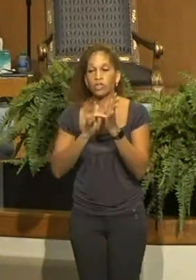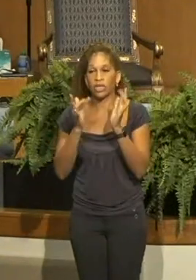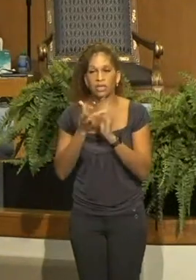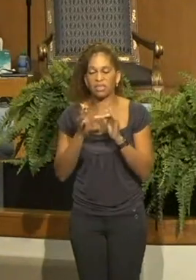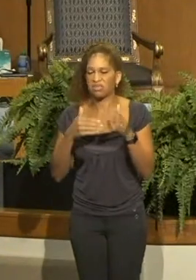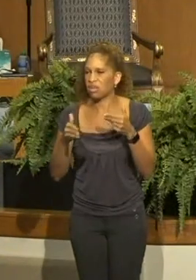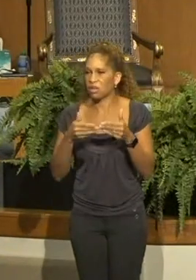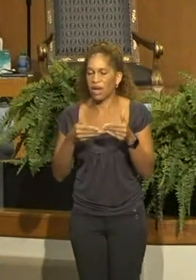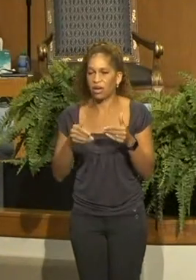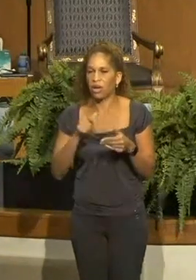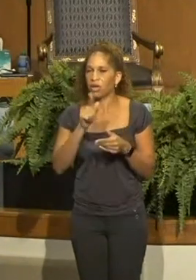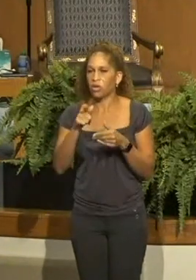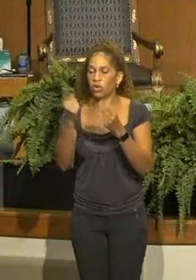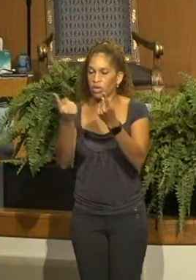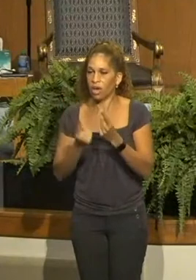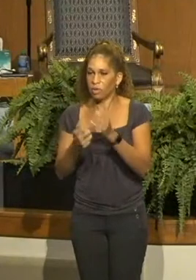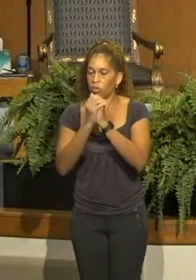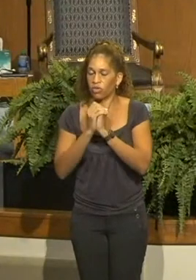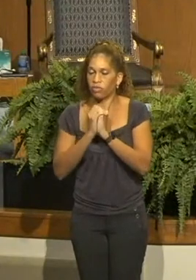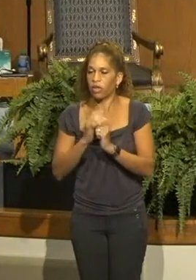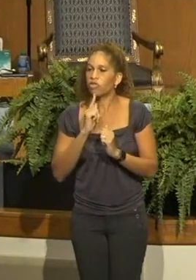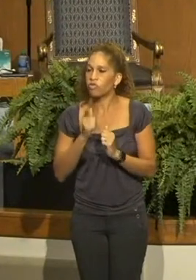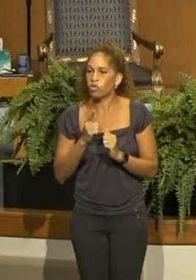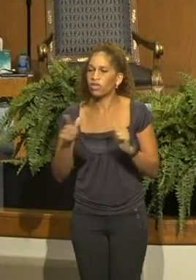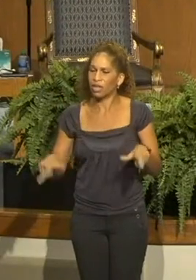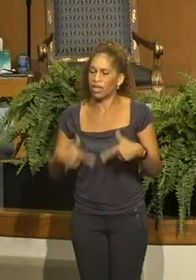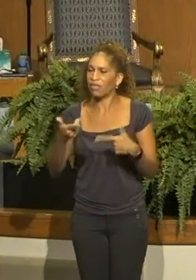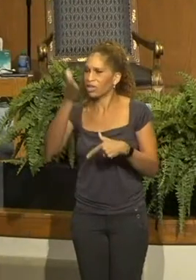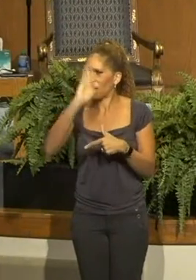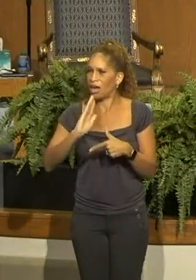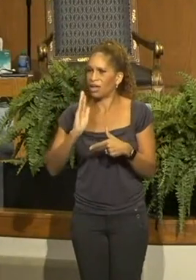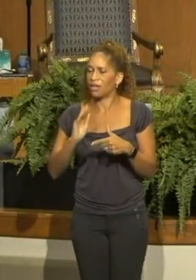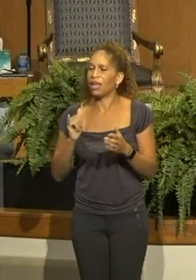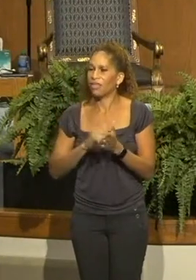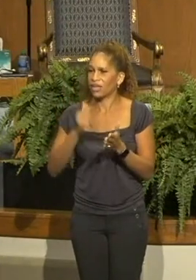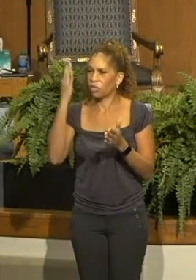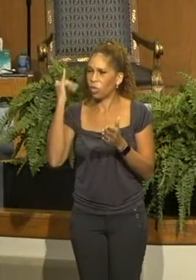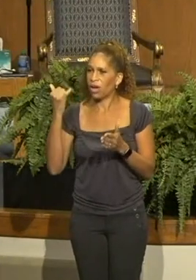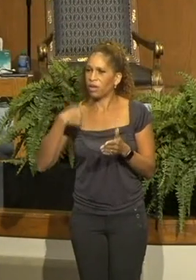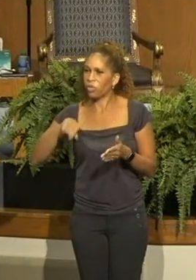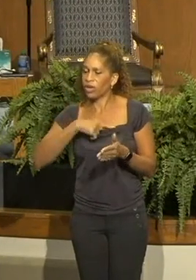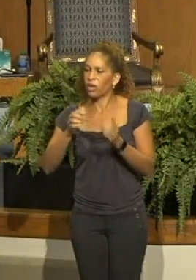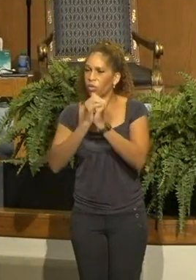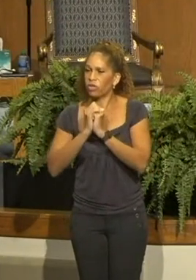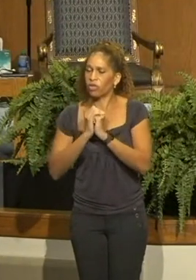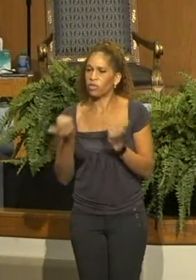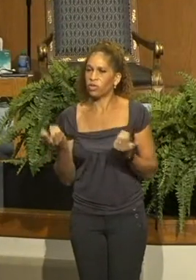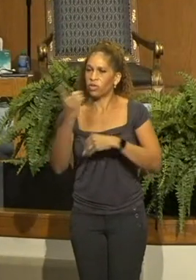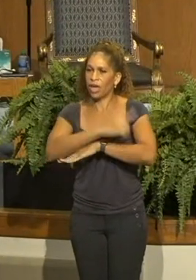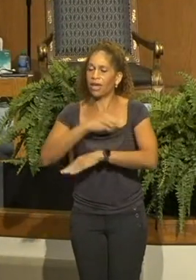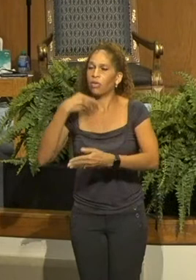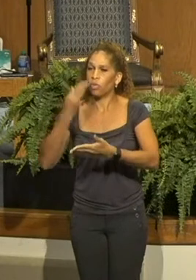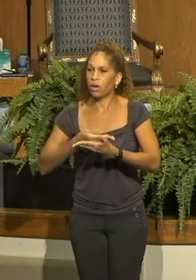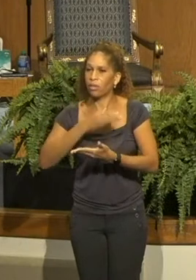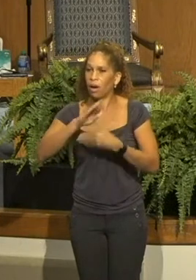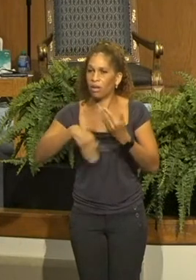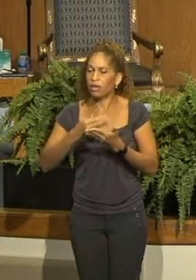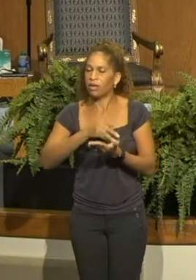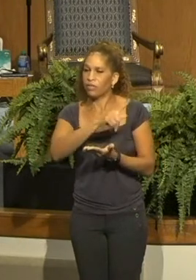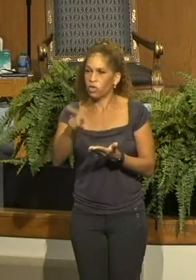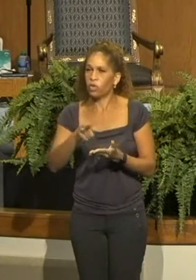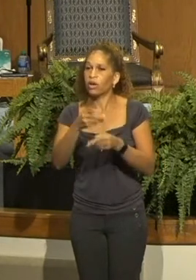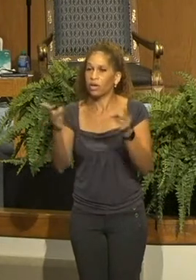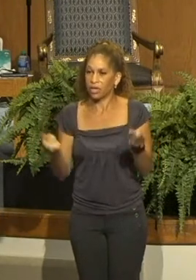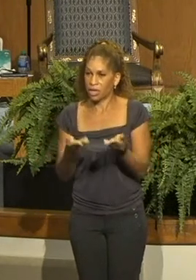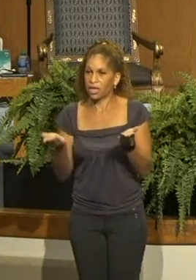to worship the true and the living God. And so that's why we worship together today. We welcome each of you who are here in person with us to Cascade,